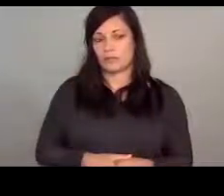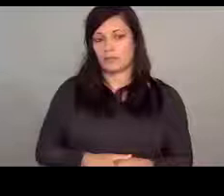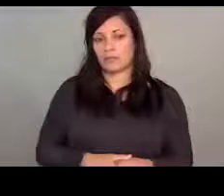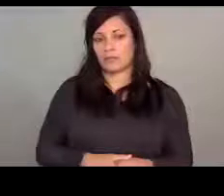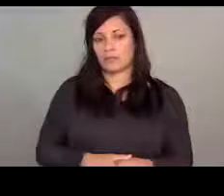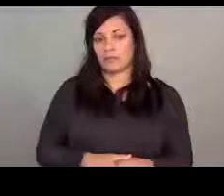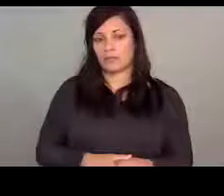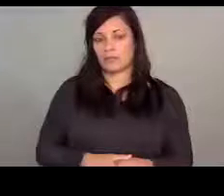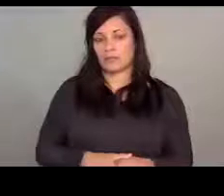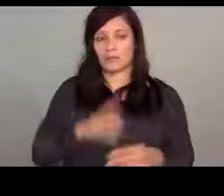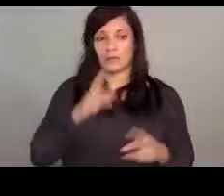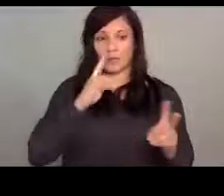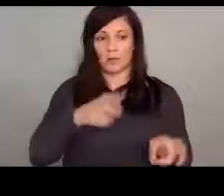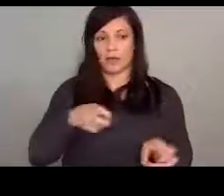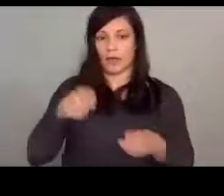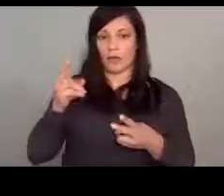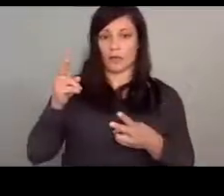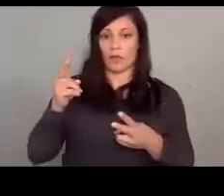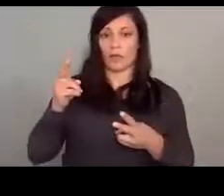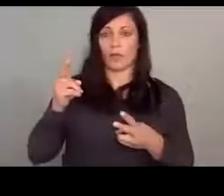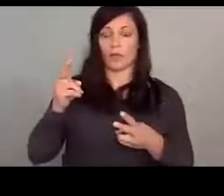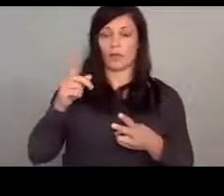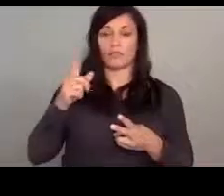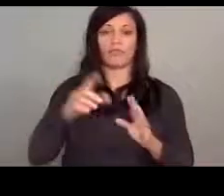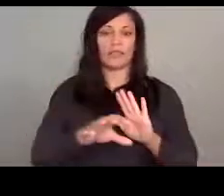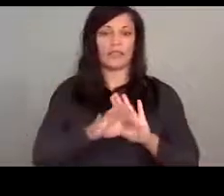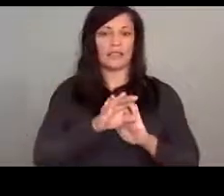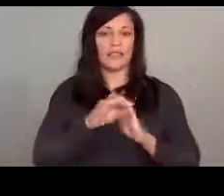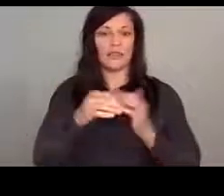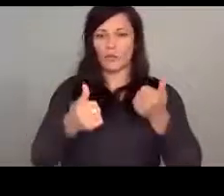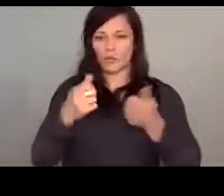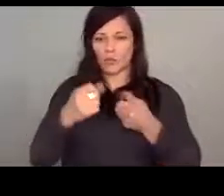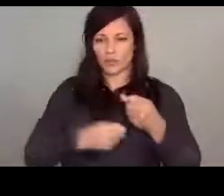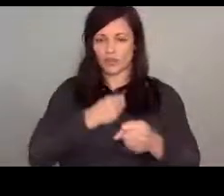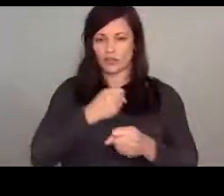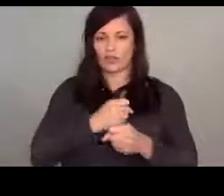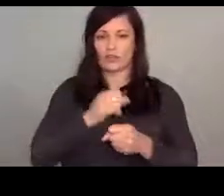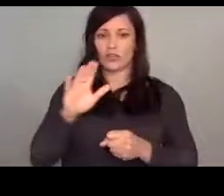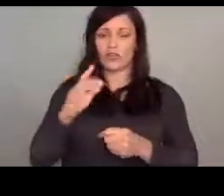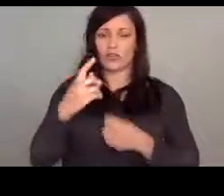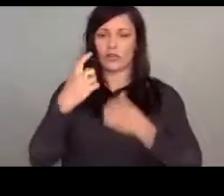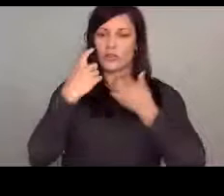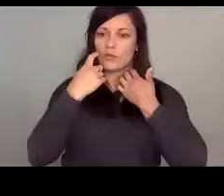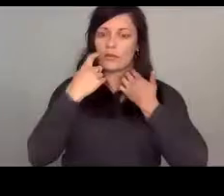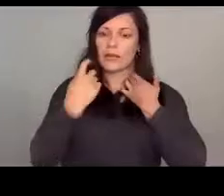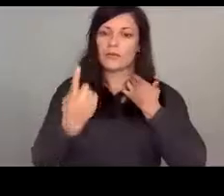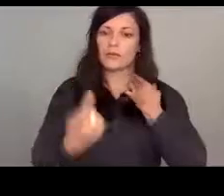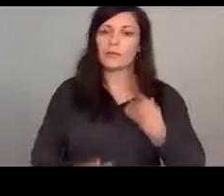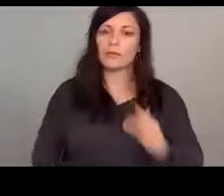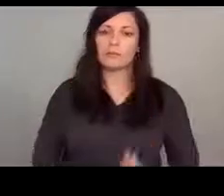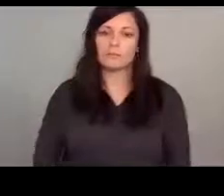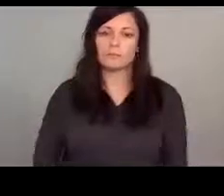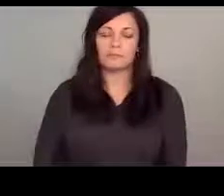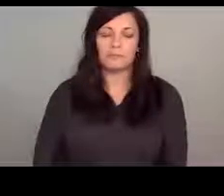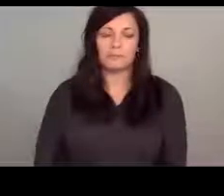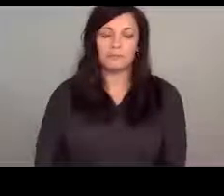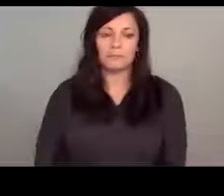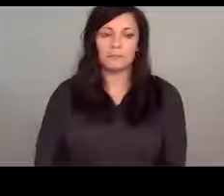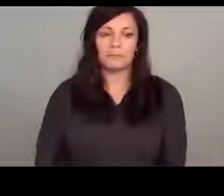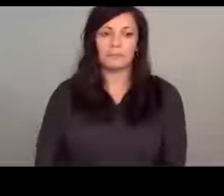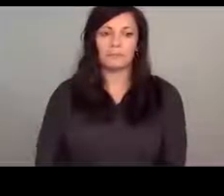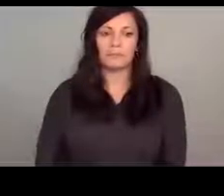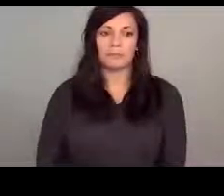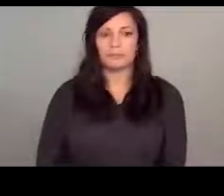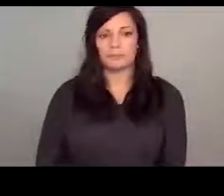it will upload the file and then just select the year of your last 990. I'm going to